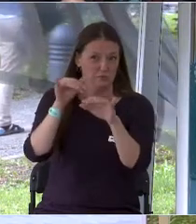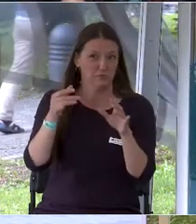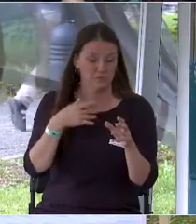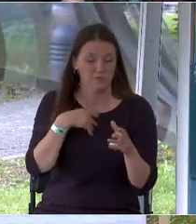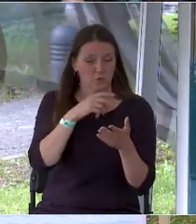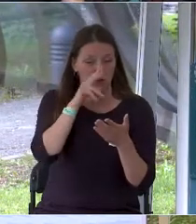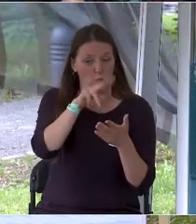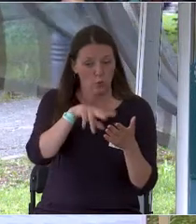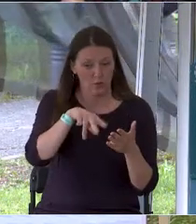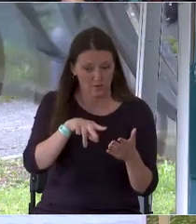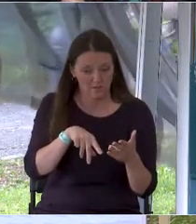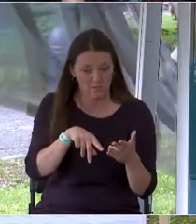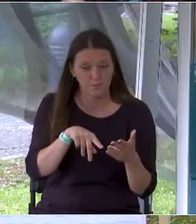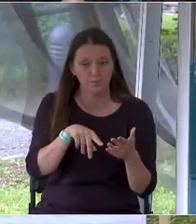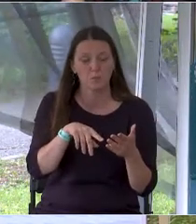And I'm